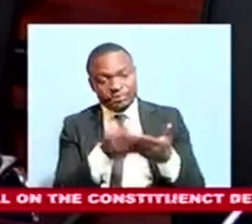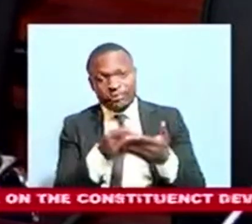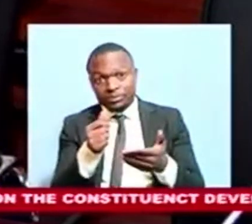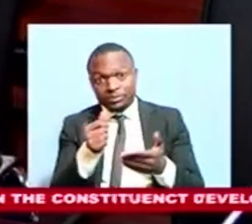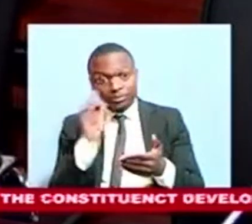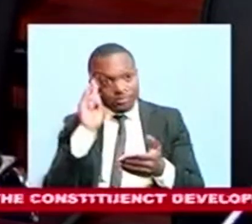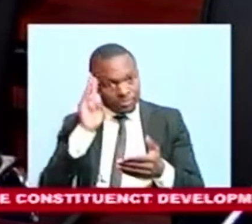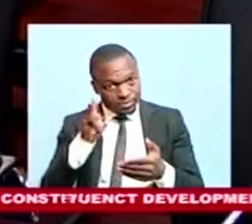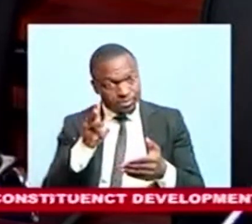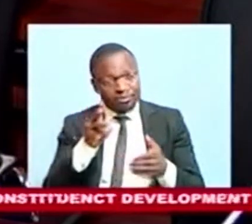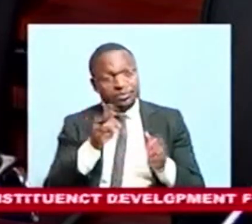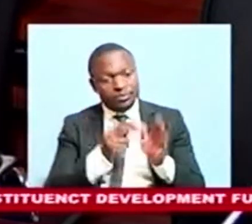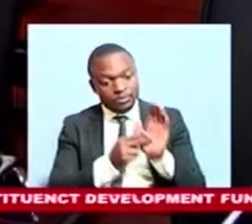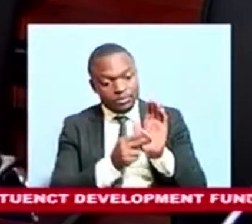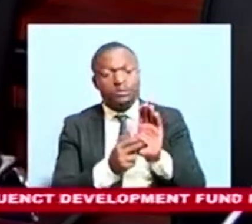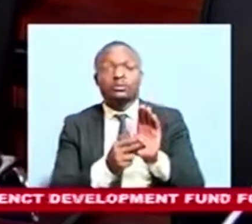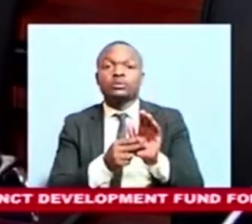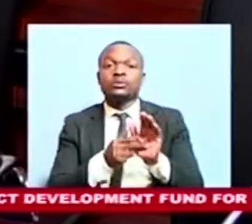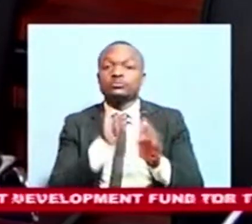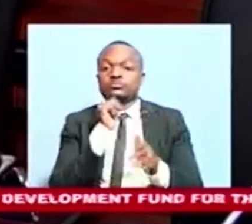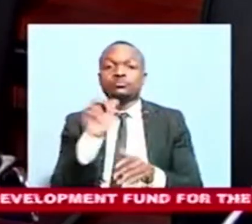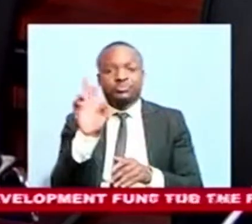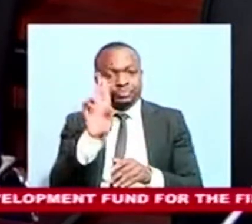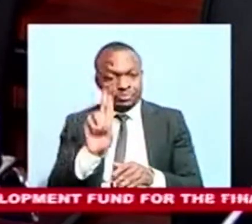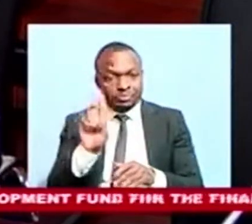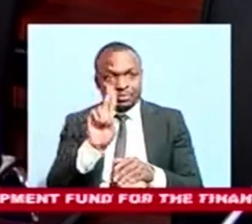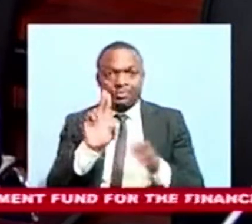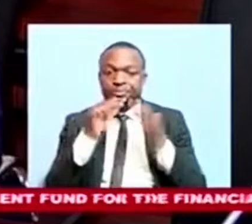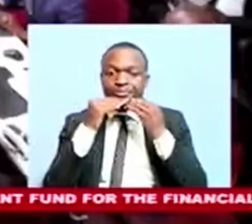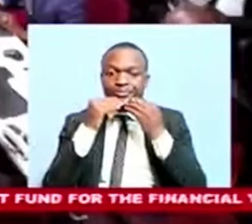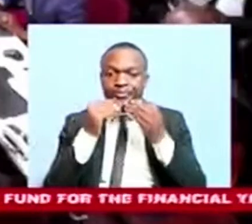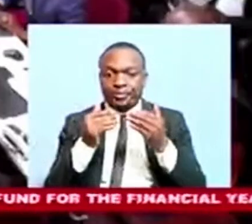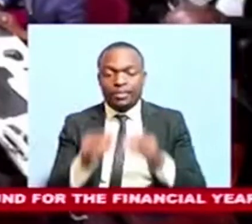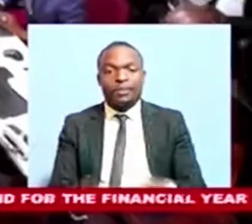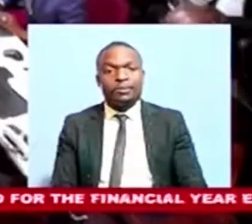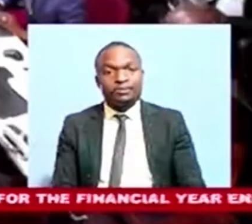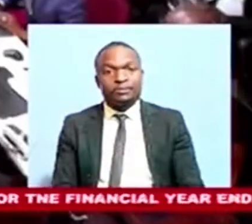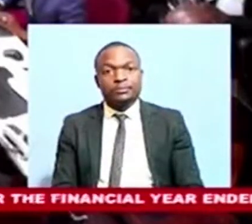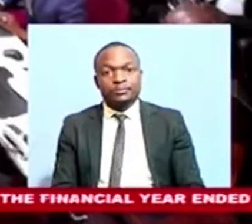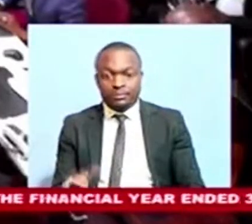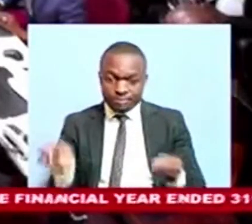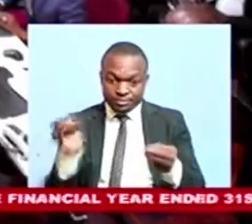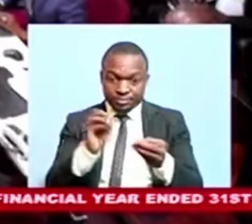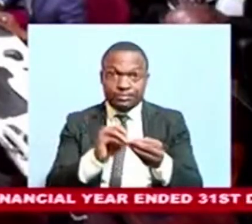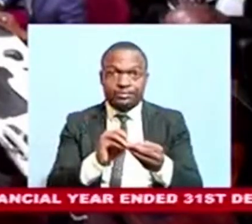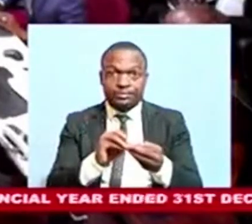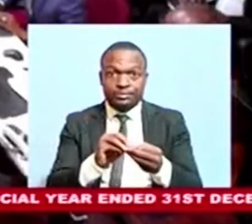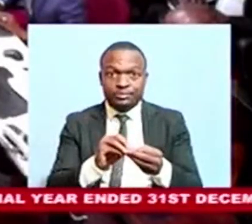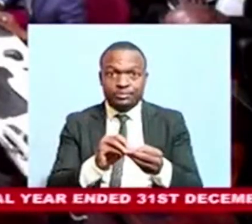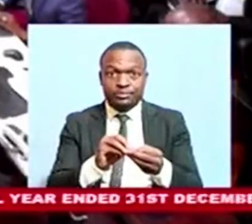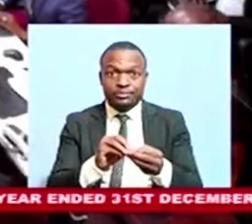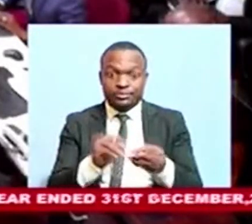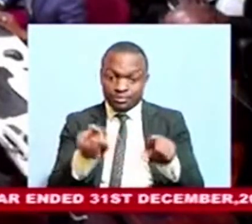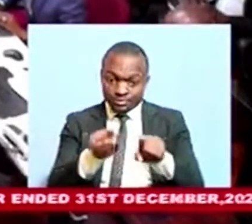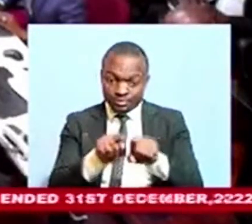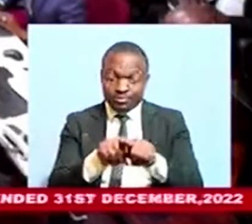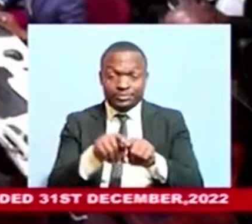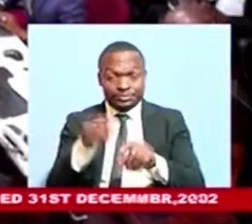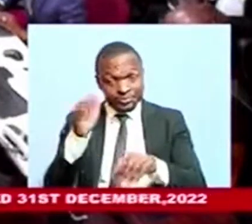reflected as unspent. Thank you. On the same question. On the same,